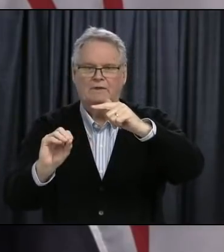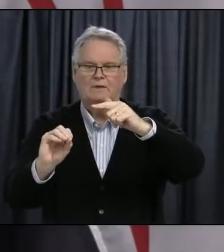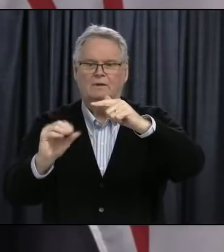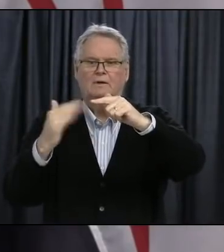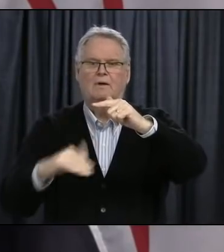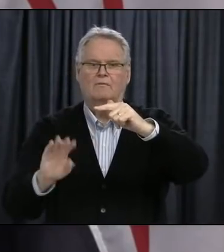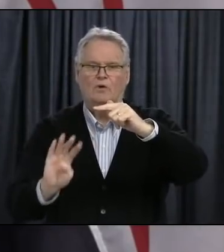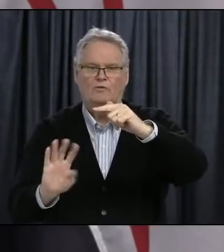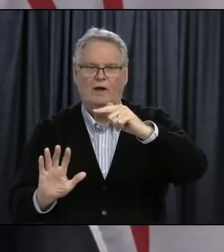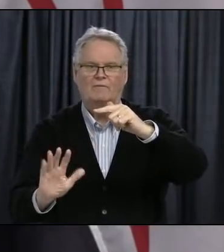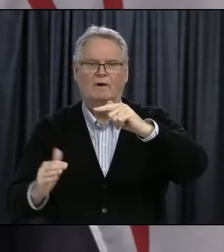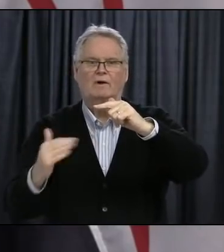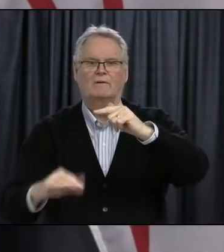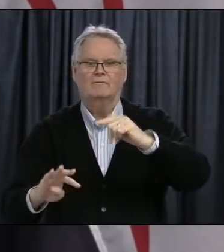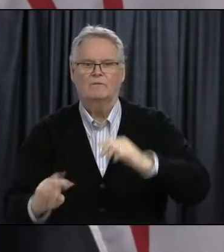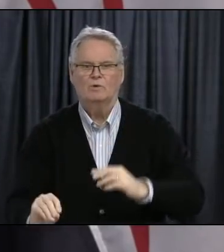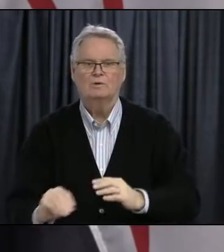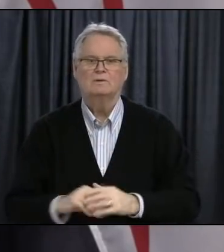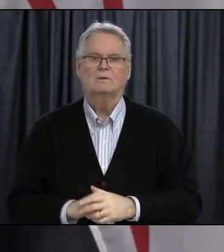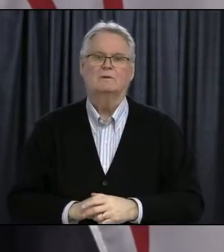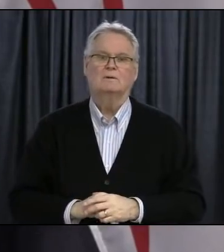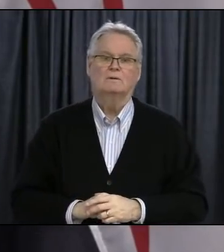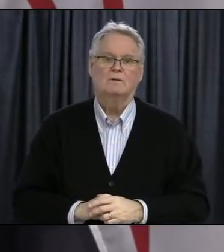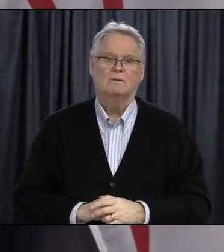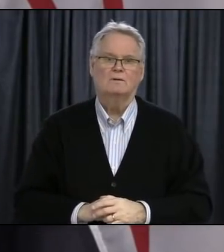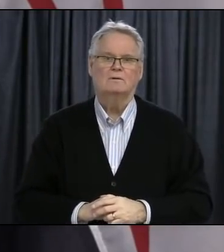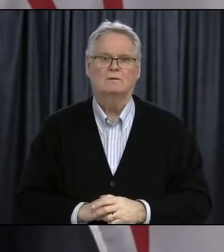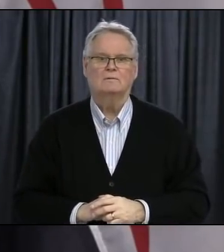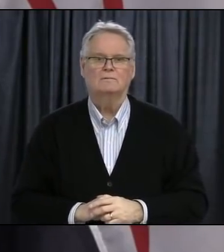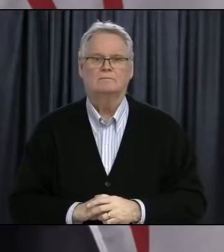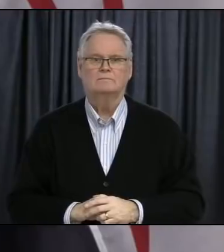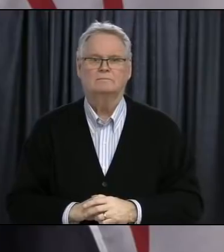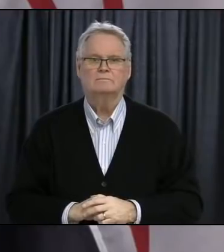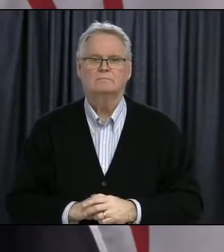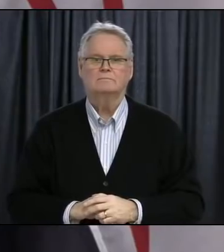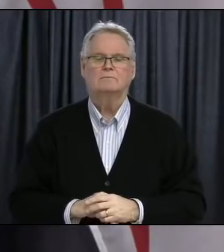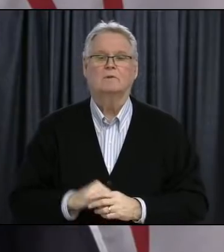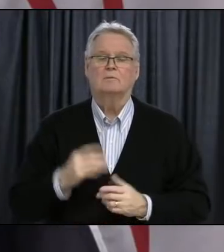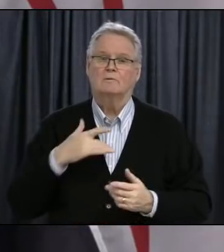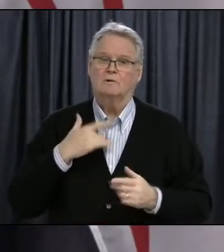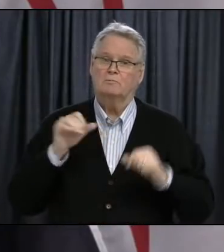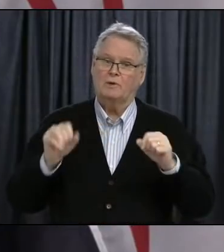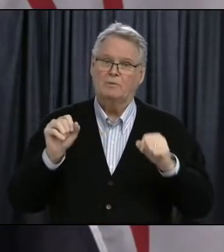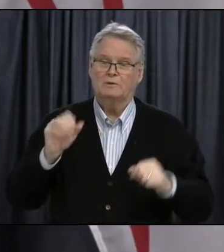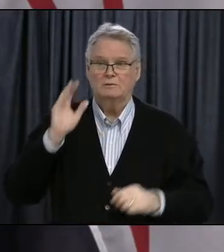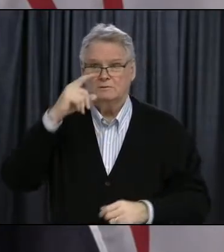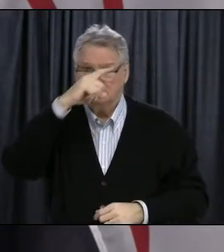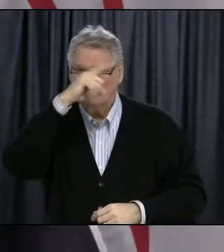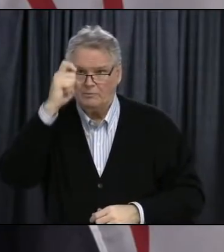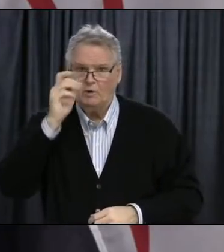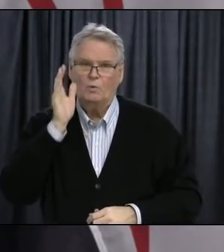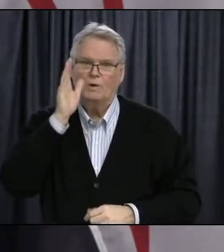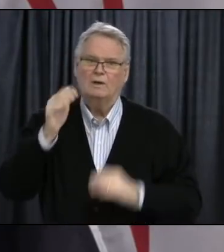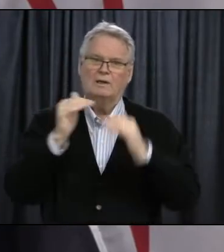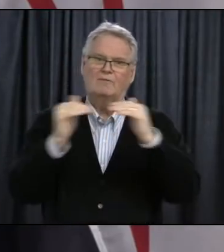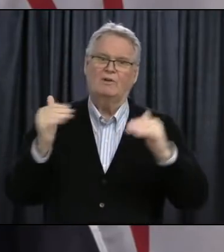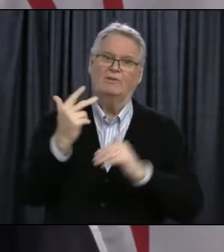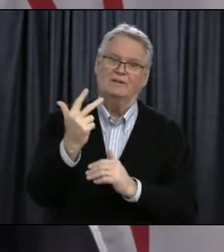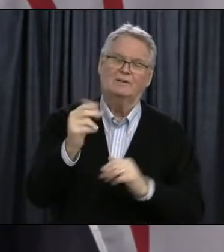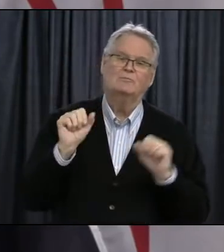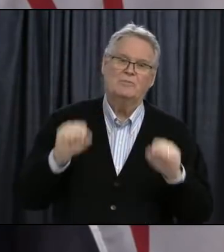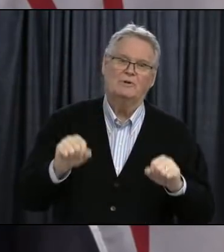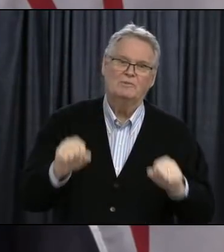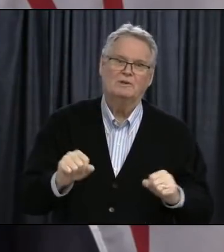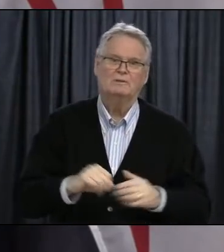We ask for patience as we move through our priority groups. When it is your turn for a vaccine, please make the choice to be